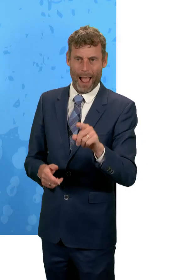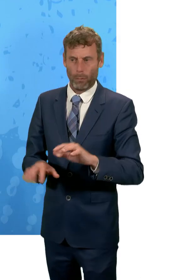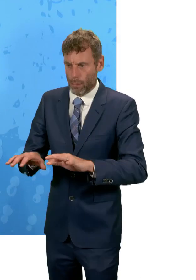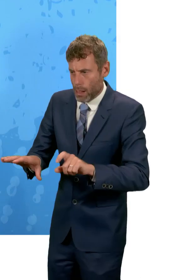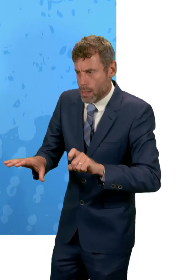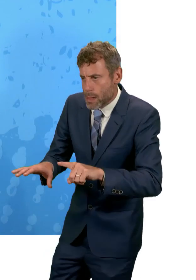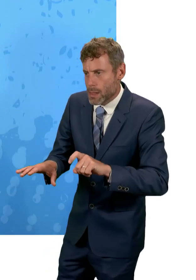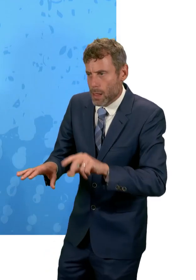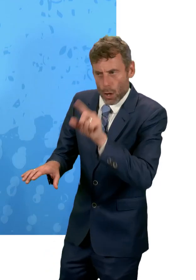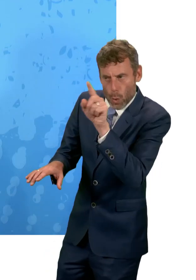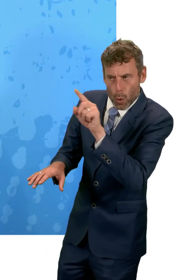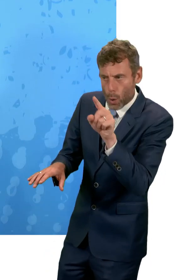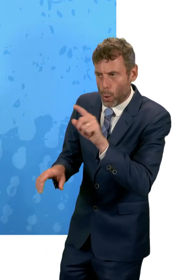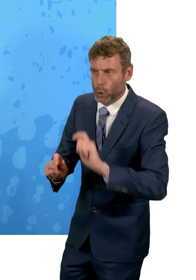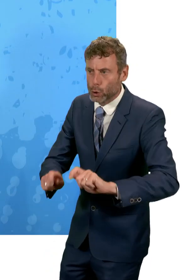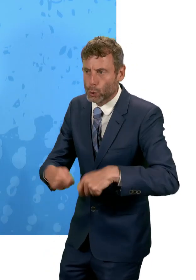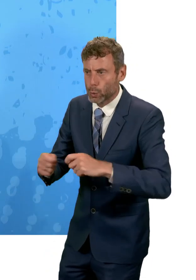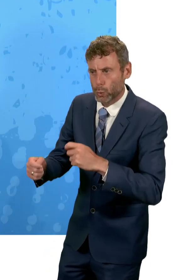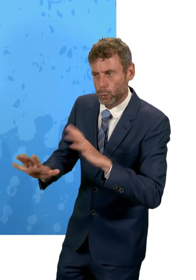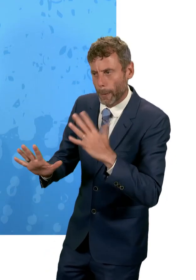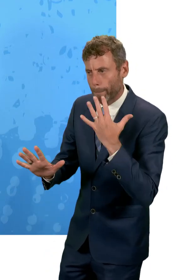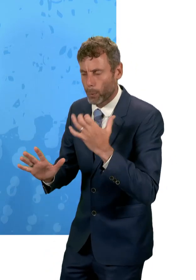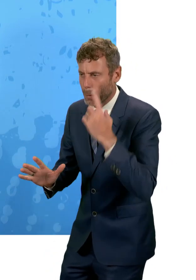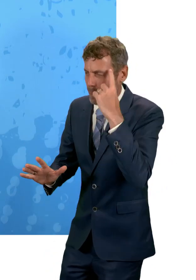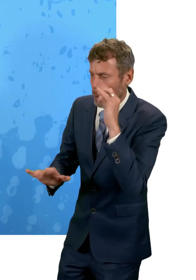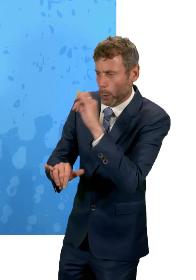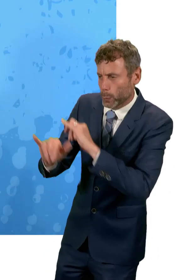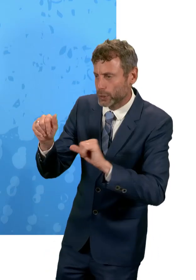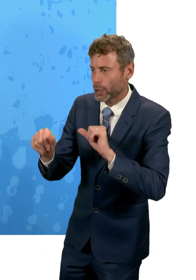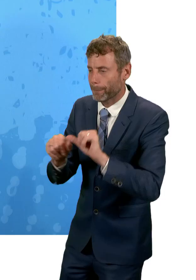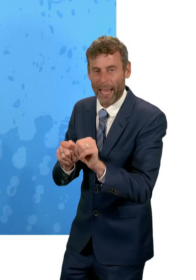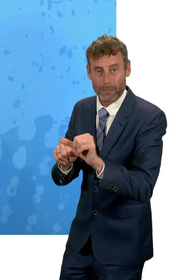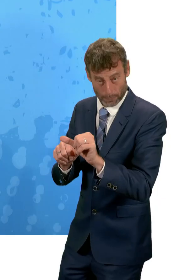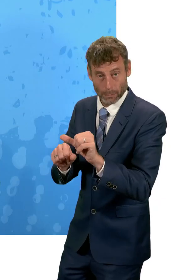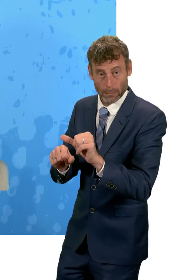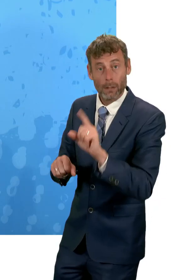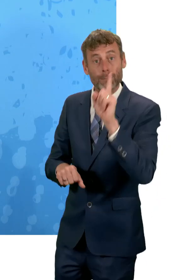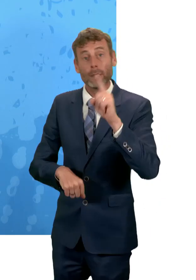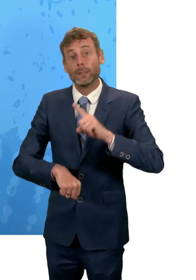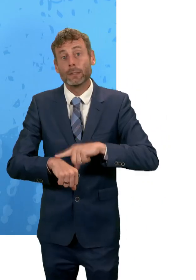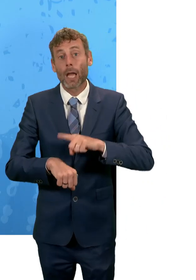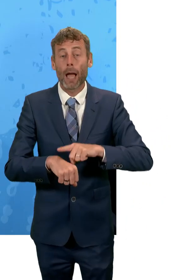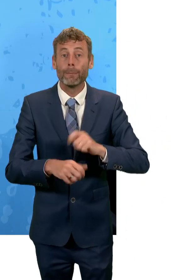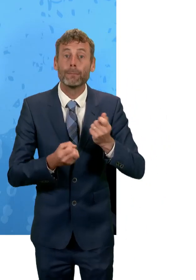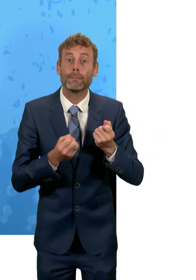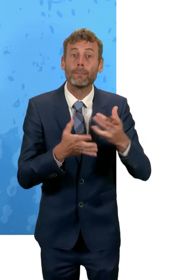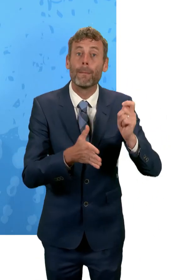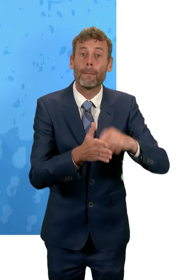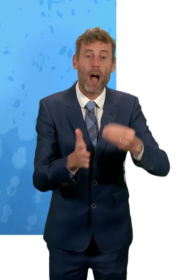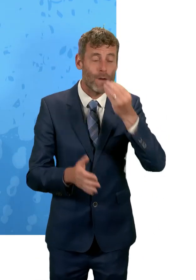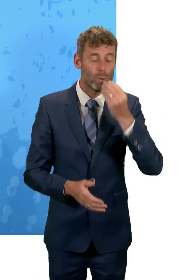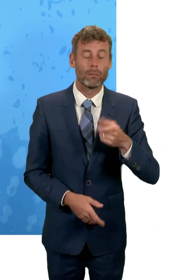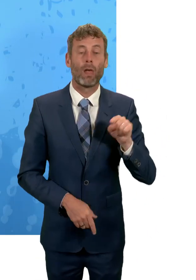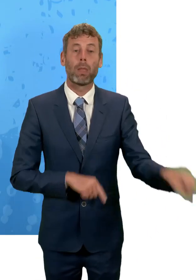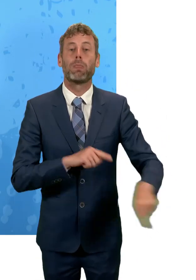shop. You know, we're creatures of habit. You know, we go to the same shop, park in the same place, take our trolley from the same bit, and we go around the